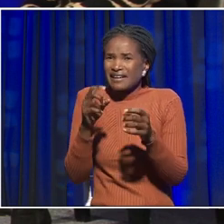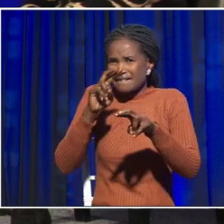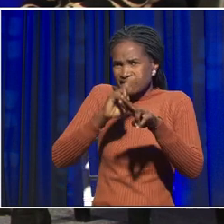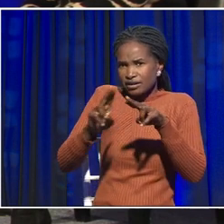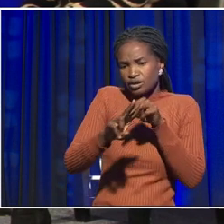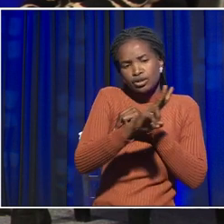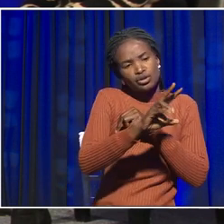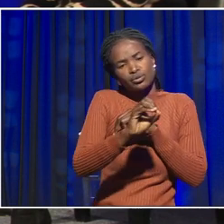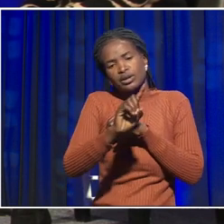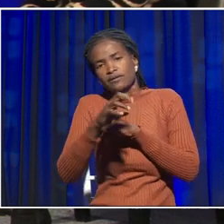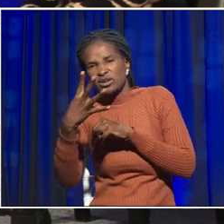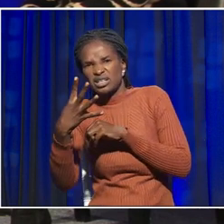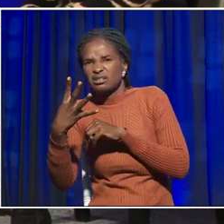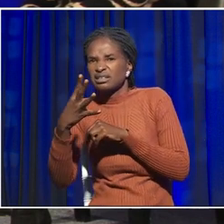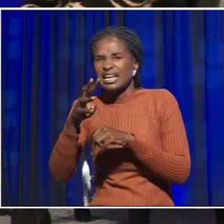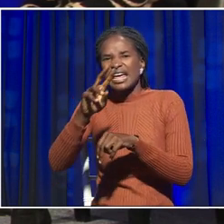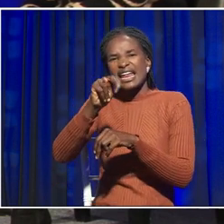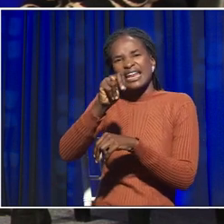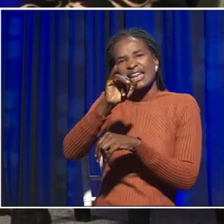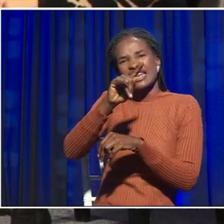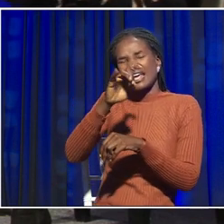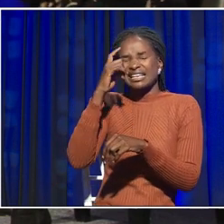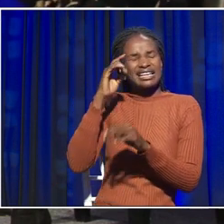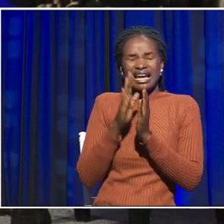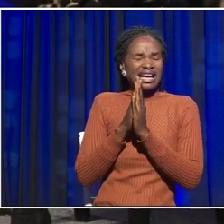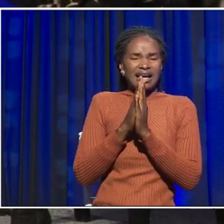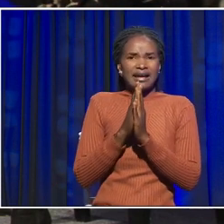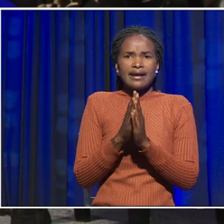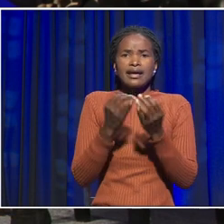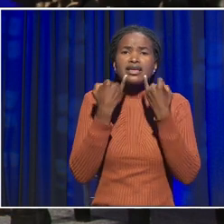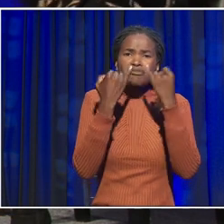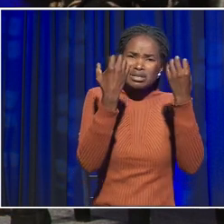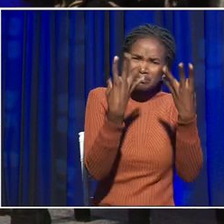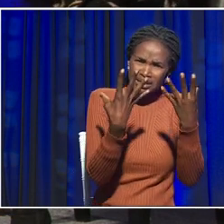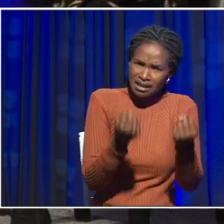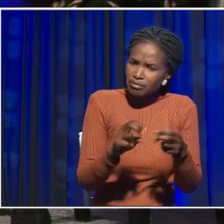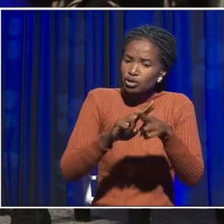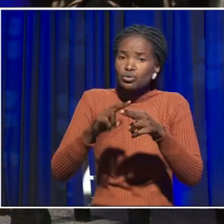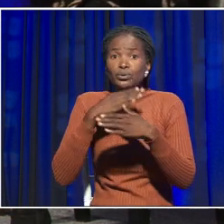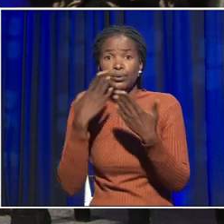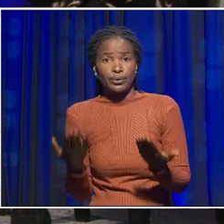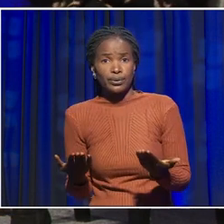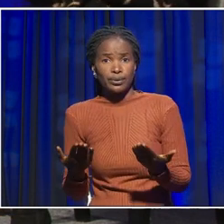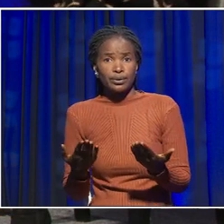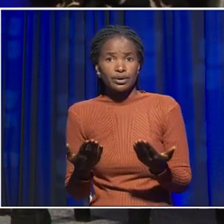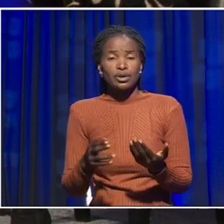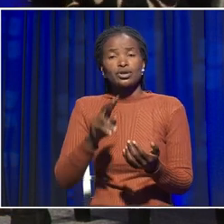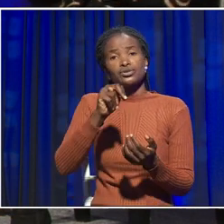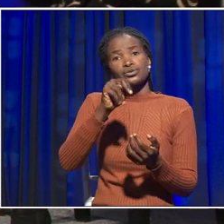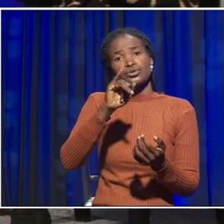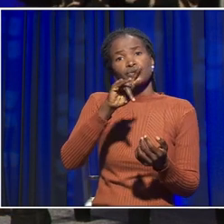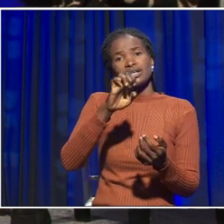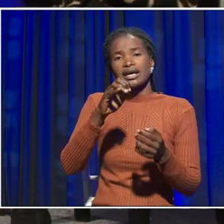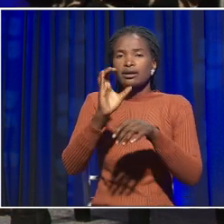quickly in 2014, they realized that, hold on, we have all this data, but we're not using it. And guess what? They didn't have